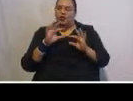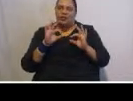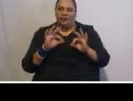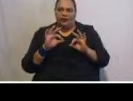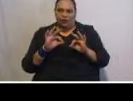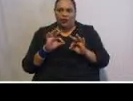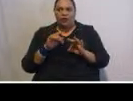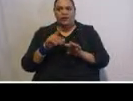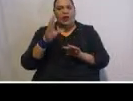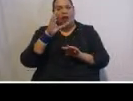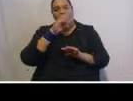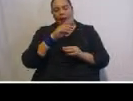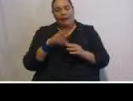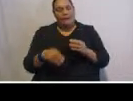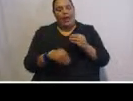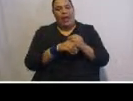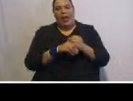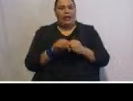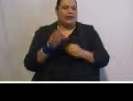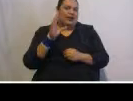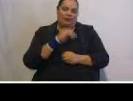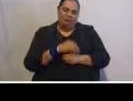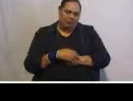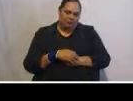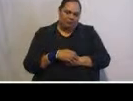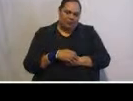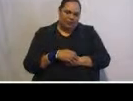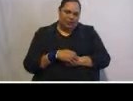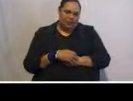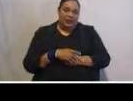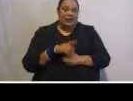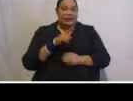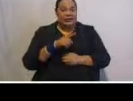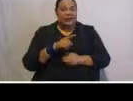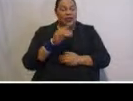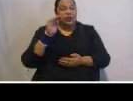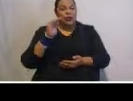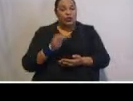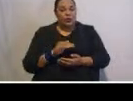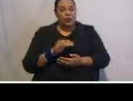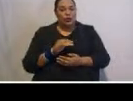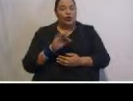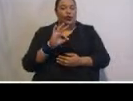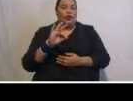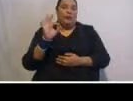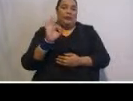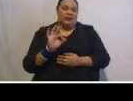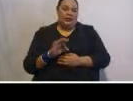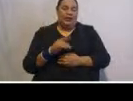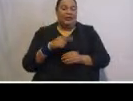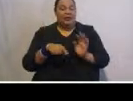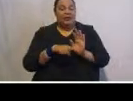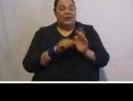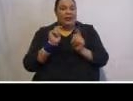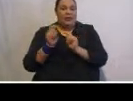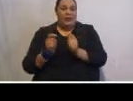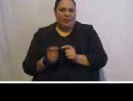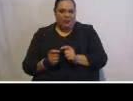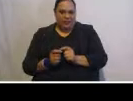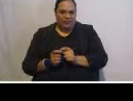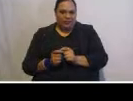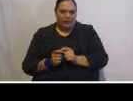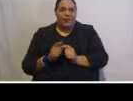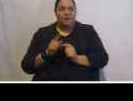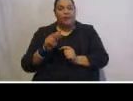inefficiency should not be added to the tariff. This is reduced by 4%. The debt repayments.